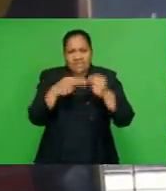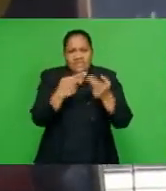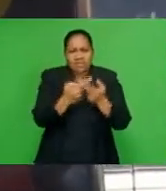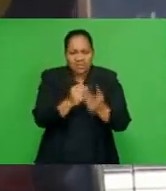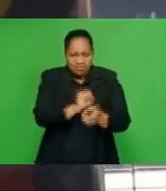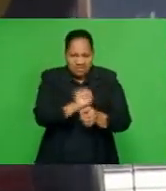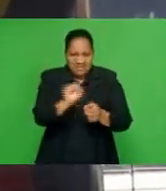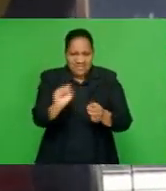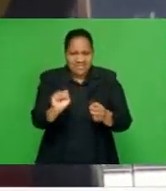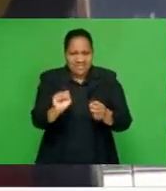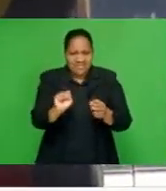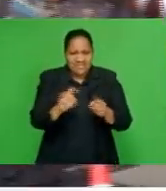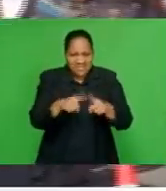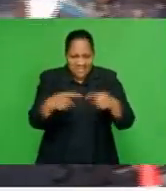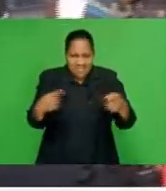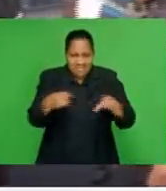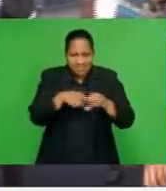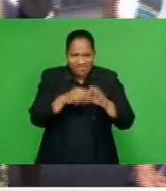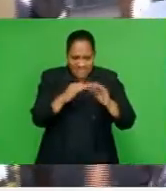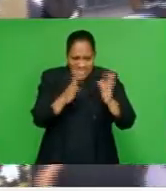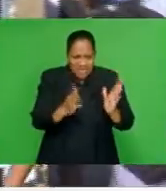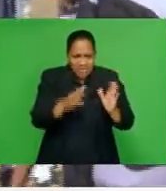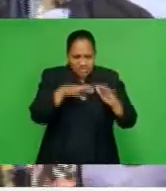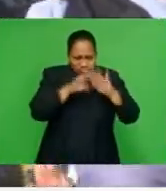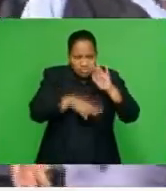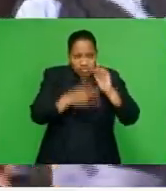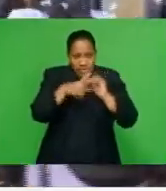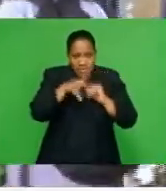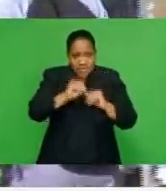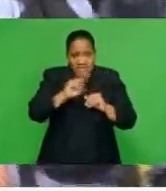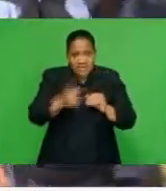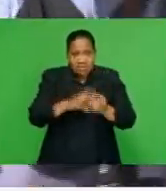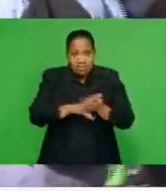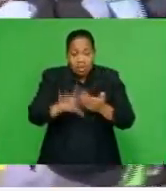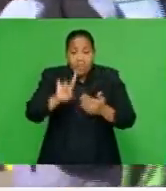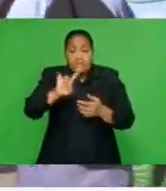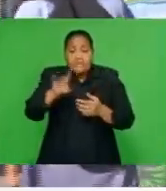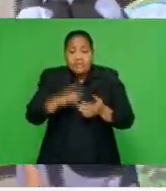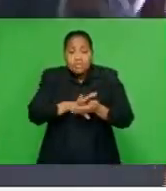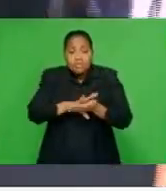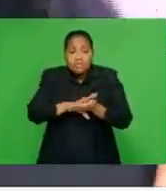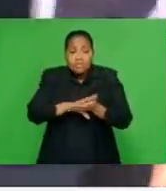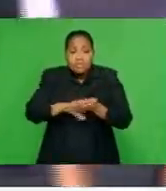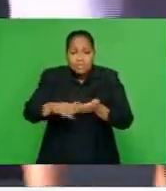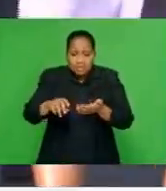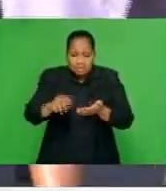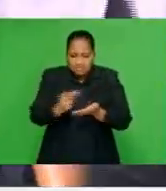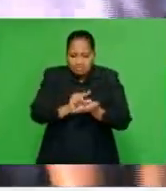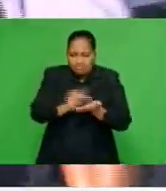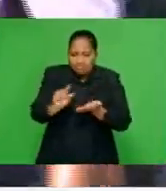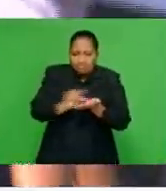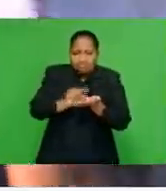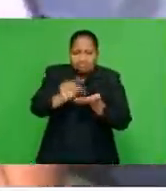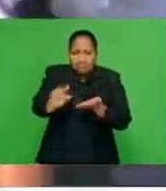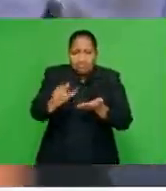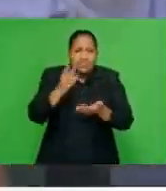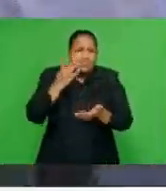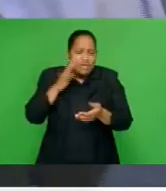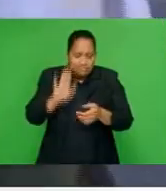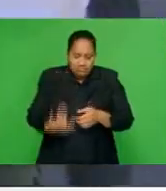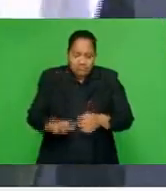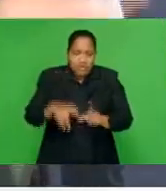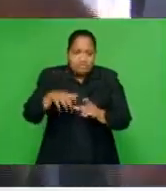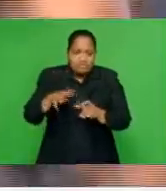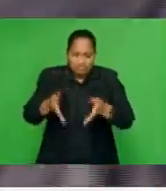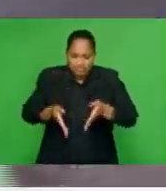below $30,000, where $1,000 grant was given when a child was born. During the budget announcement on Friday